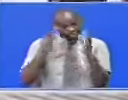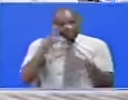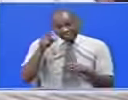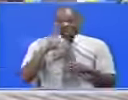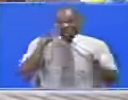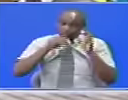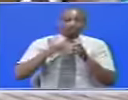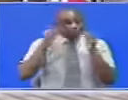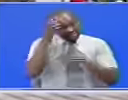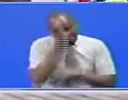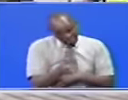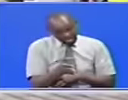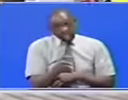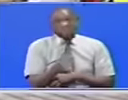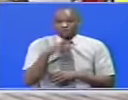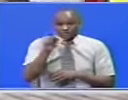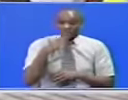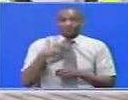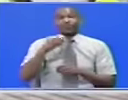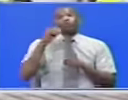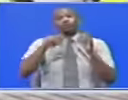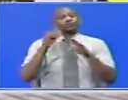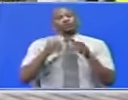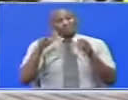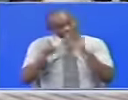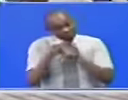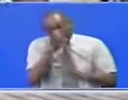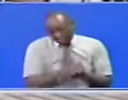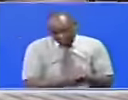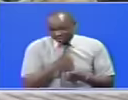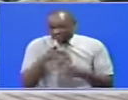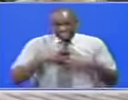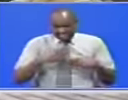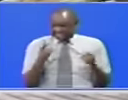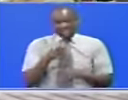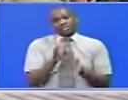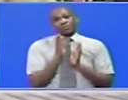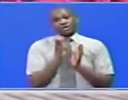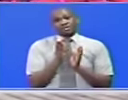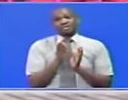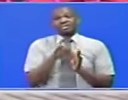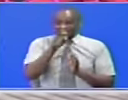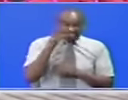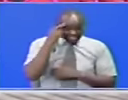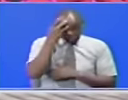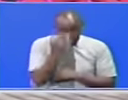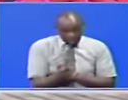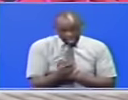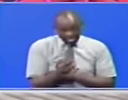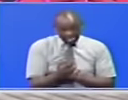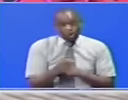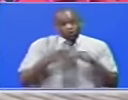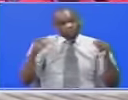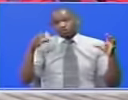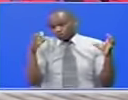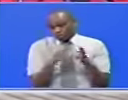the presidency, you're of course voting for the deputy. And this leaves a very interesting scenario, because this is the reason why even the